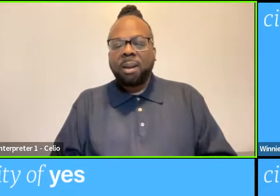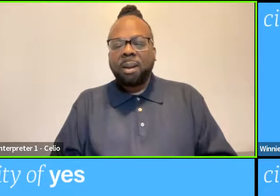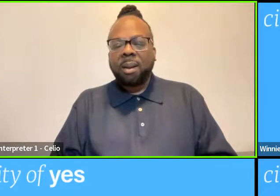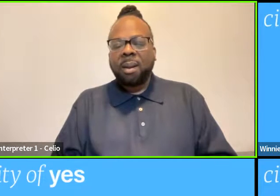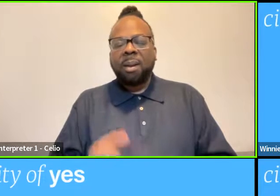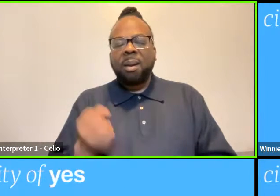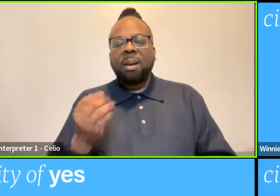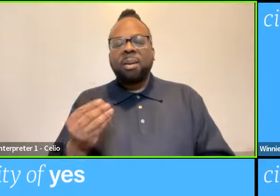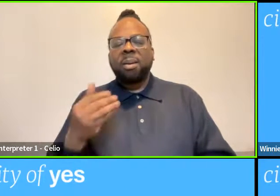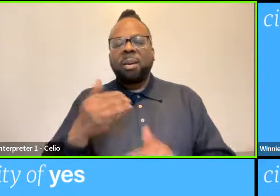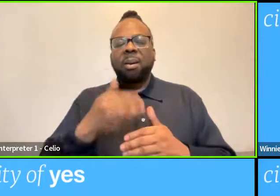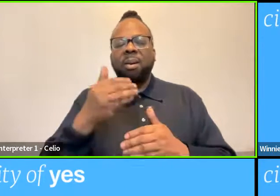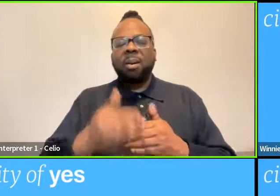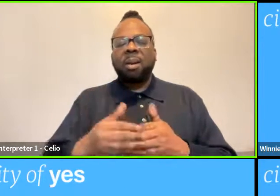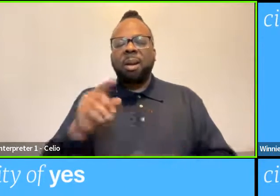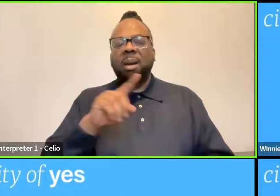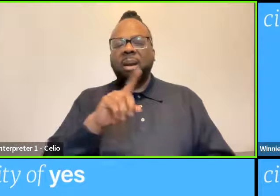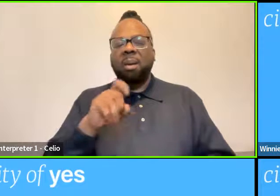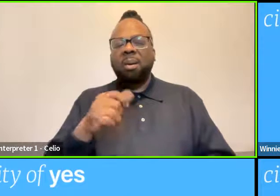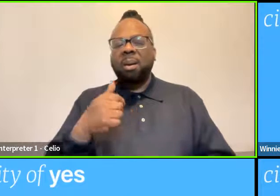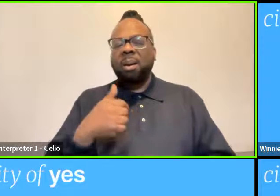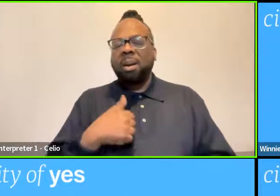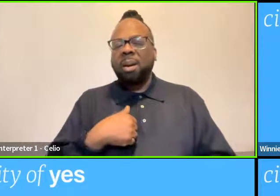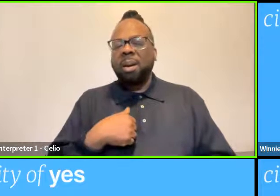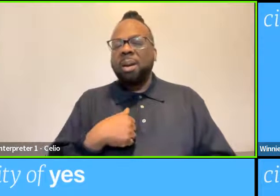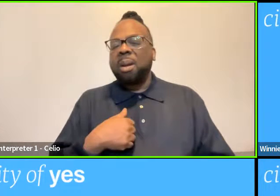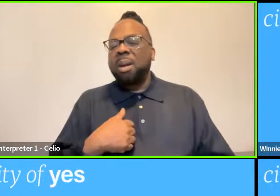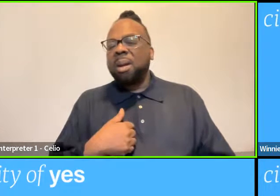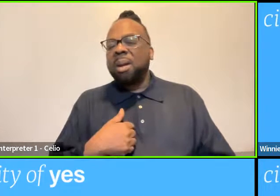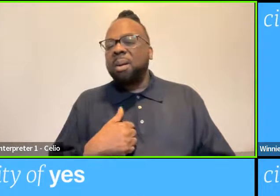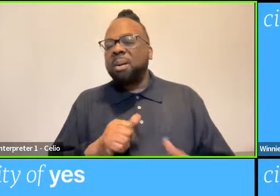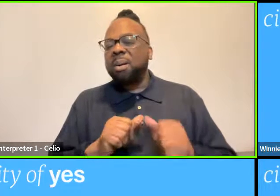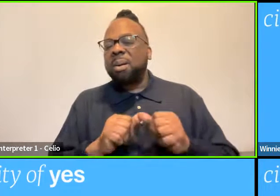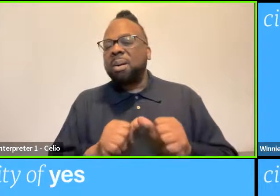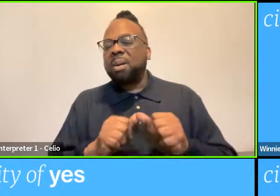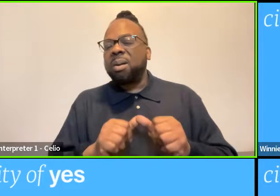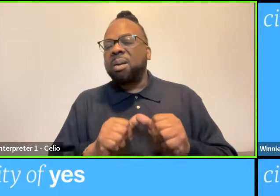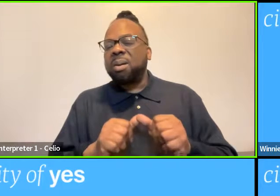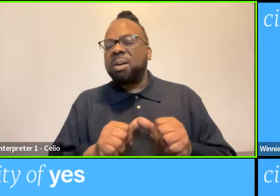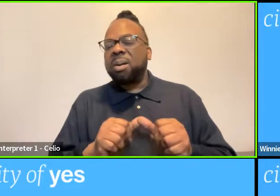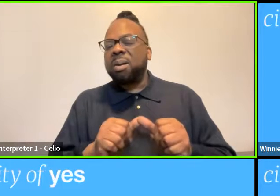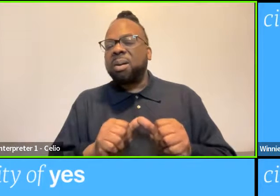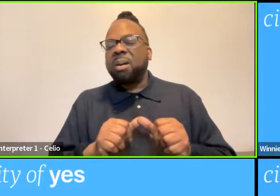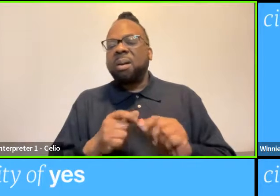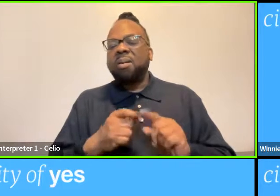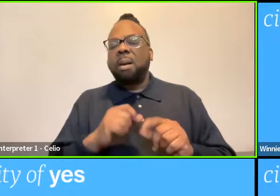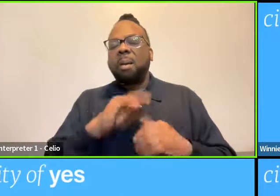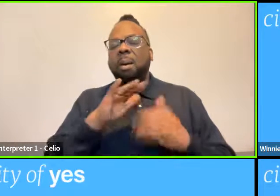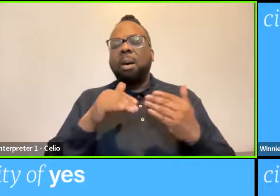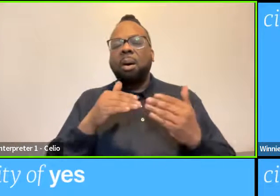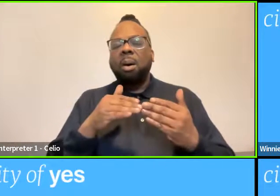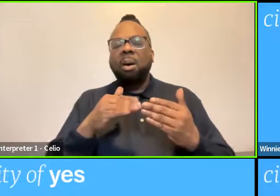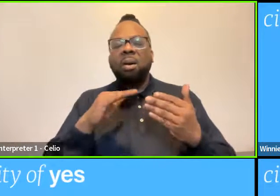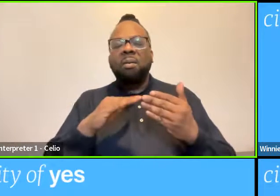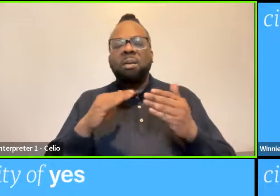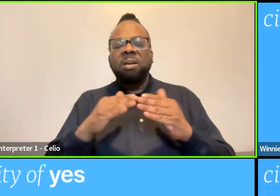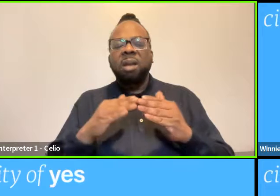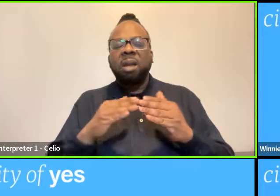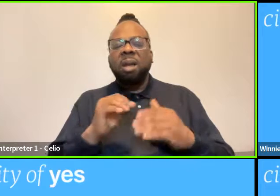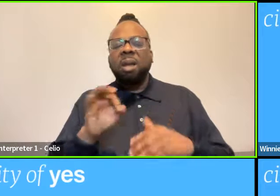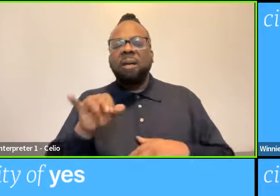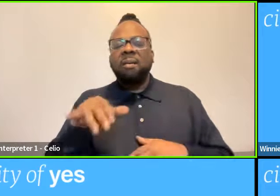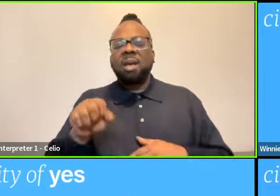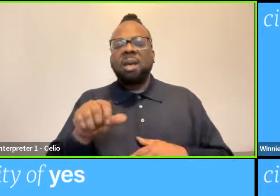So the next question has really been about process, and this has been a continuous question through all of City of Yes text amendments. So if you've been with us with